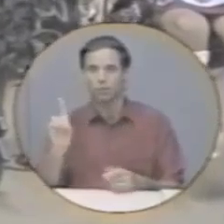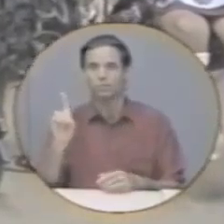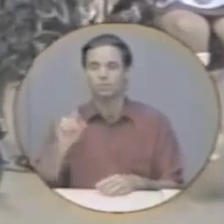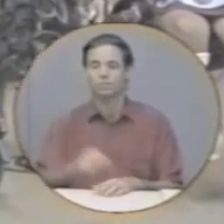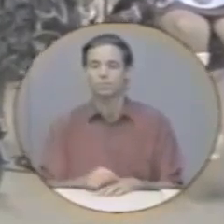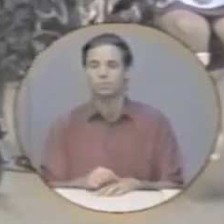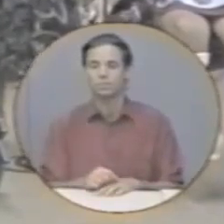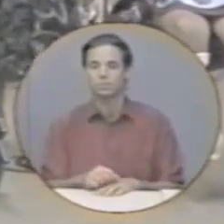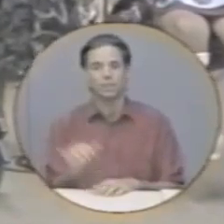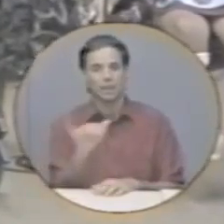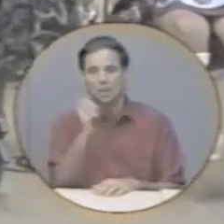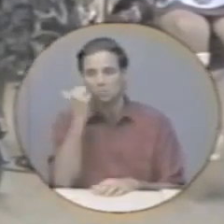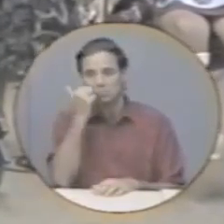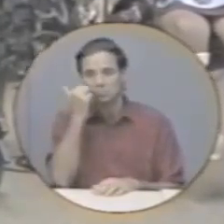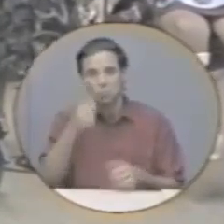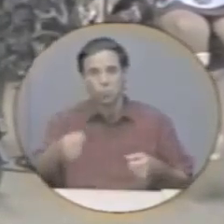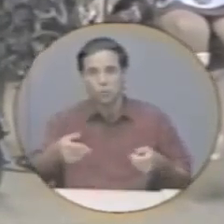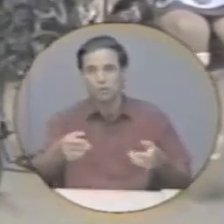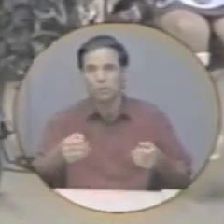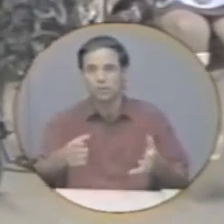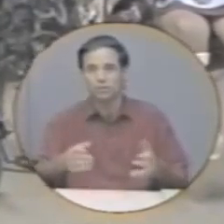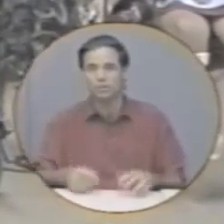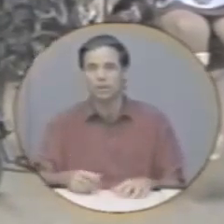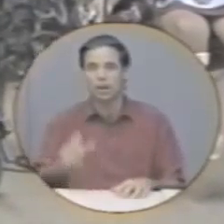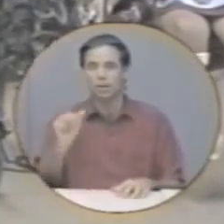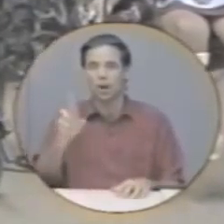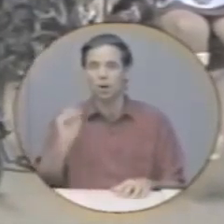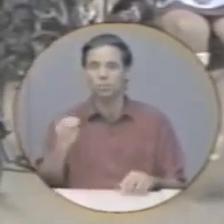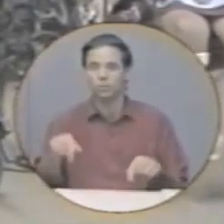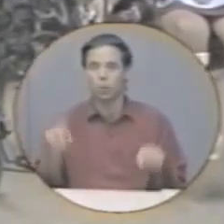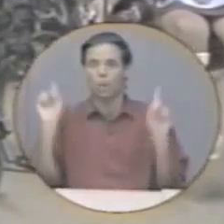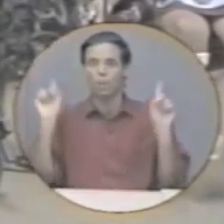Just like a regular old wheelchair? The arms break back.